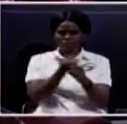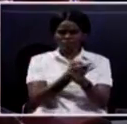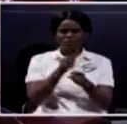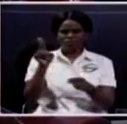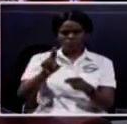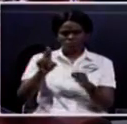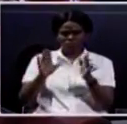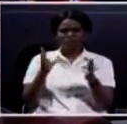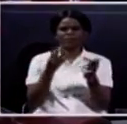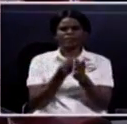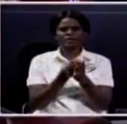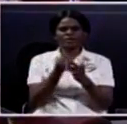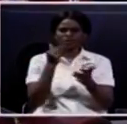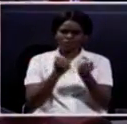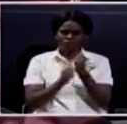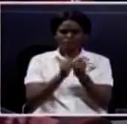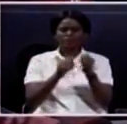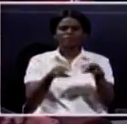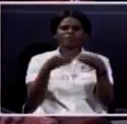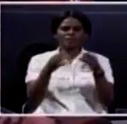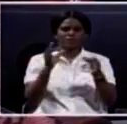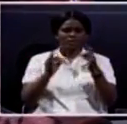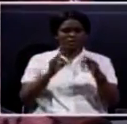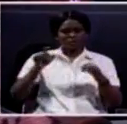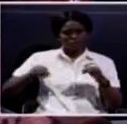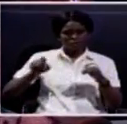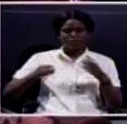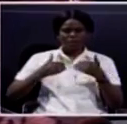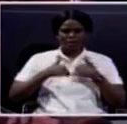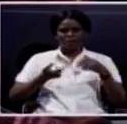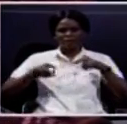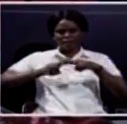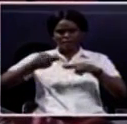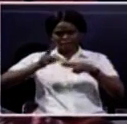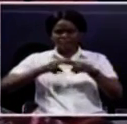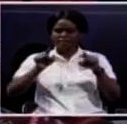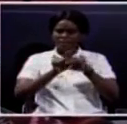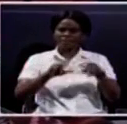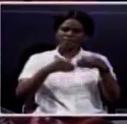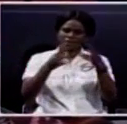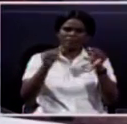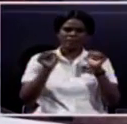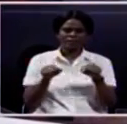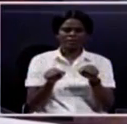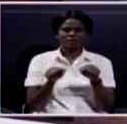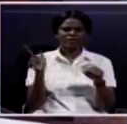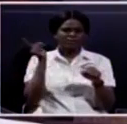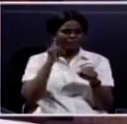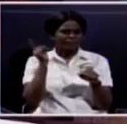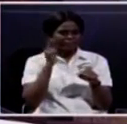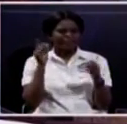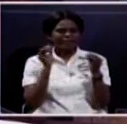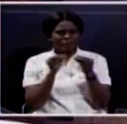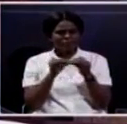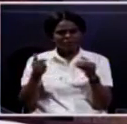user fees that have been provided. Should there be need to increase, we are going to revisit the practice. I'm not hearing much on